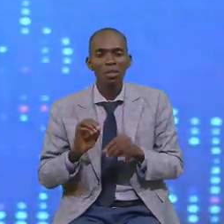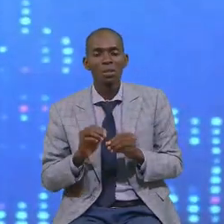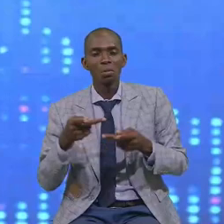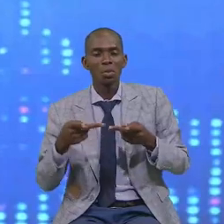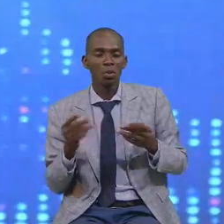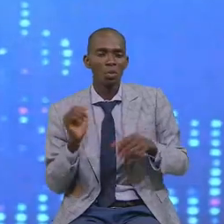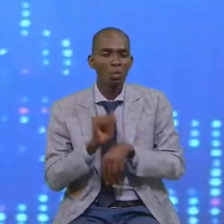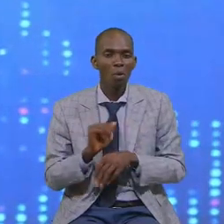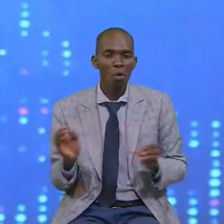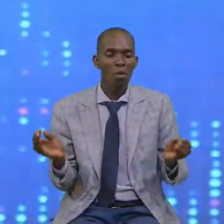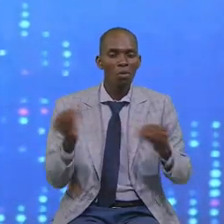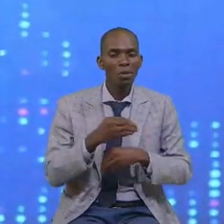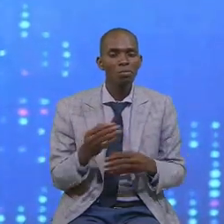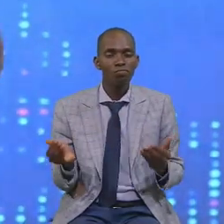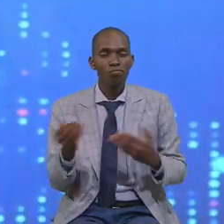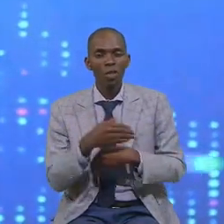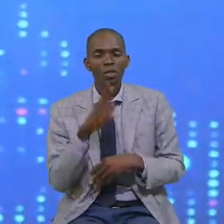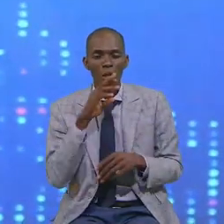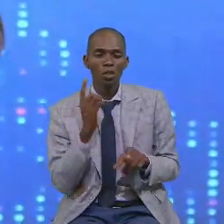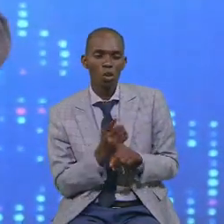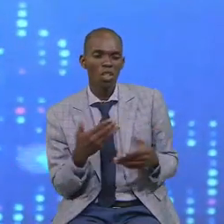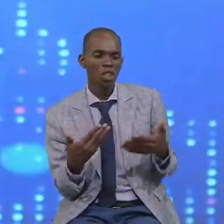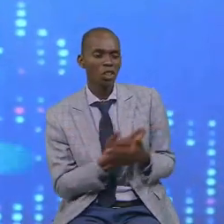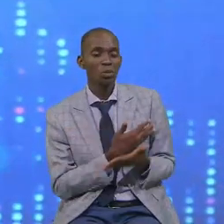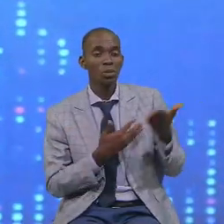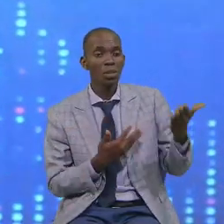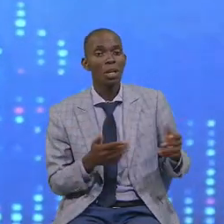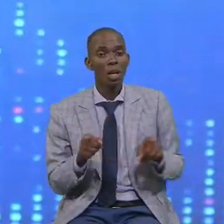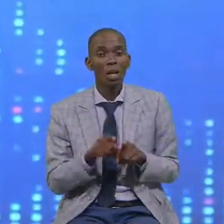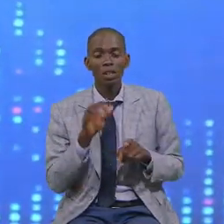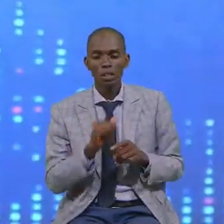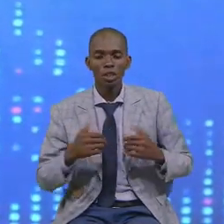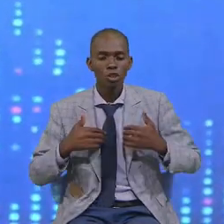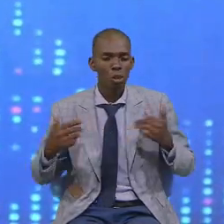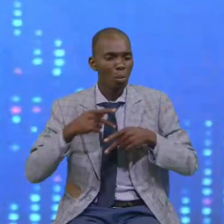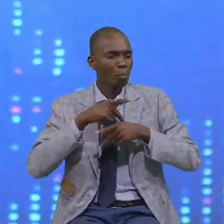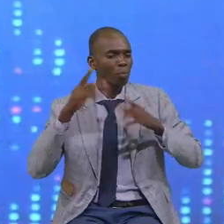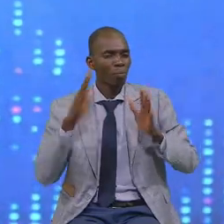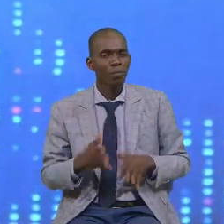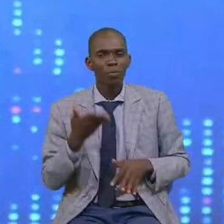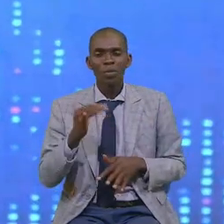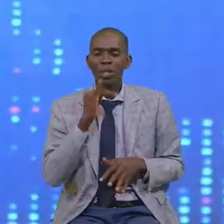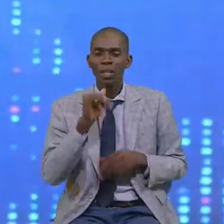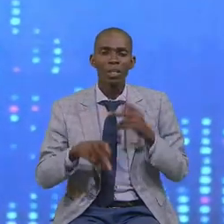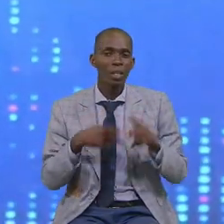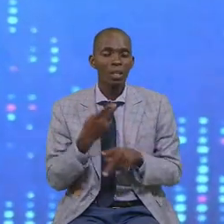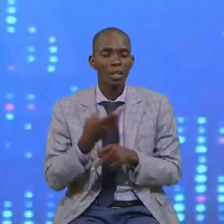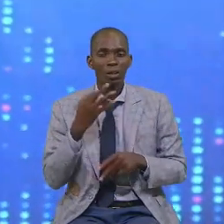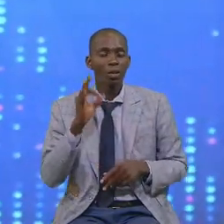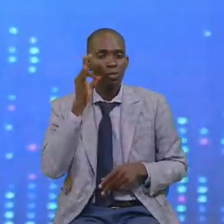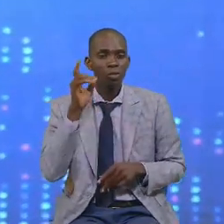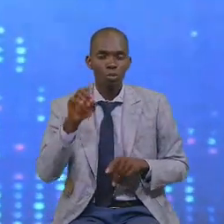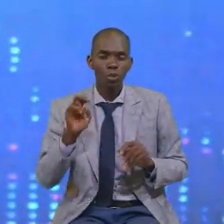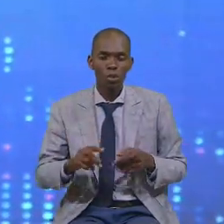and then you are just new there as a young professional, there's a kind of fruit you ought to bring forth.